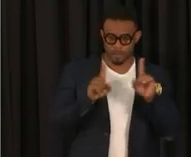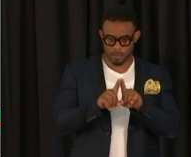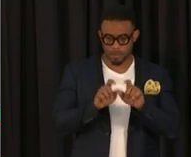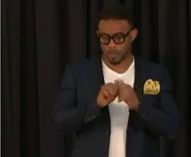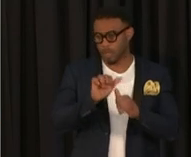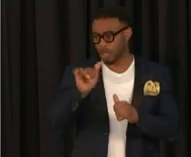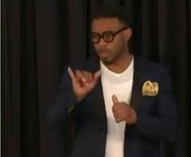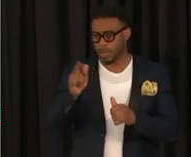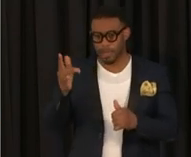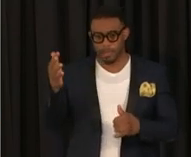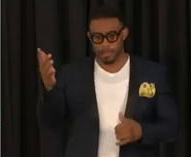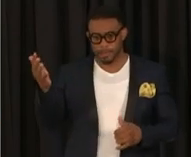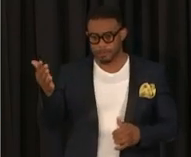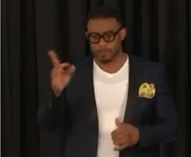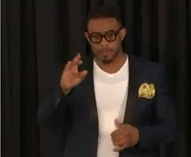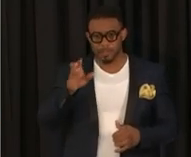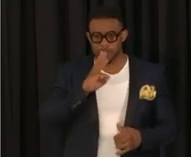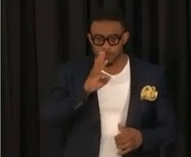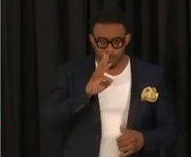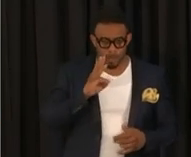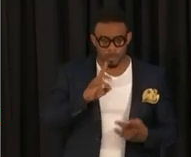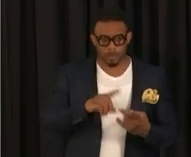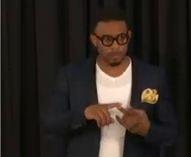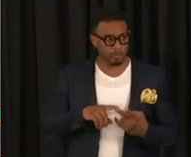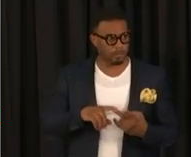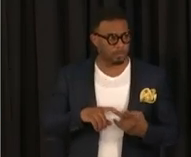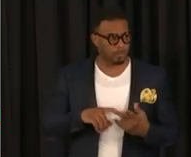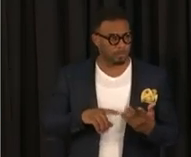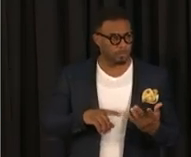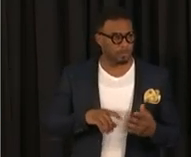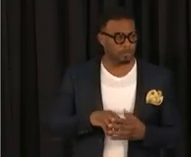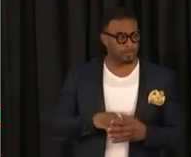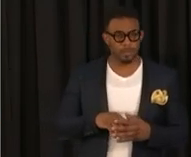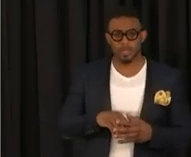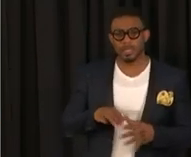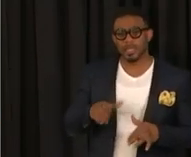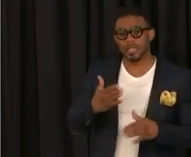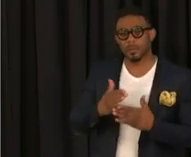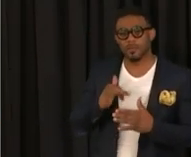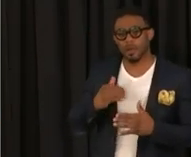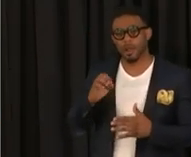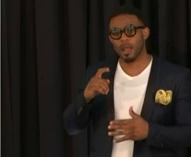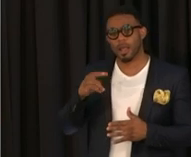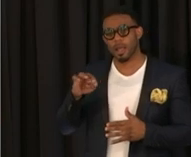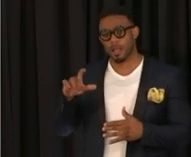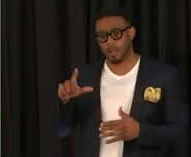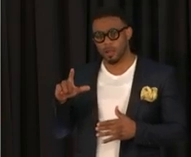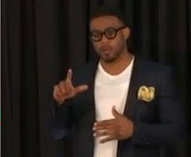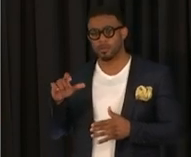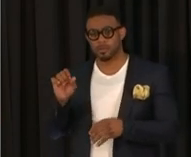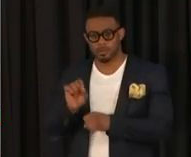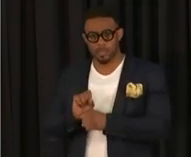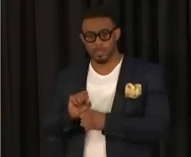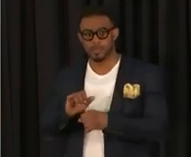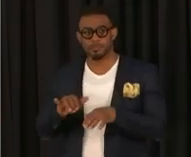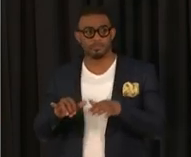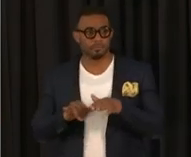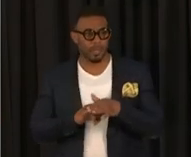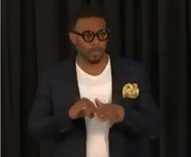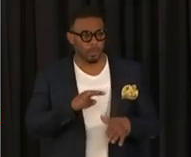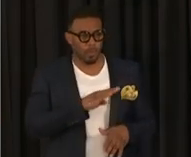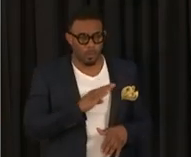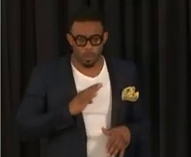contractors, with others like the DC Water. Thank you, Director Wells, for taking some of our externs over at DC Water, the